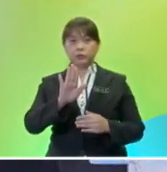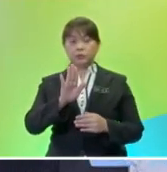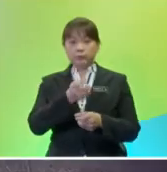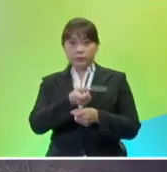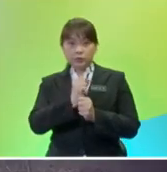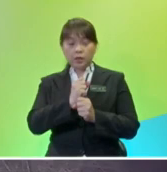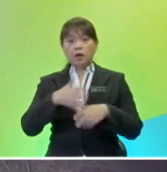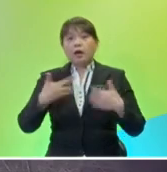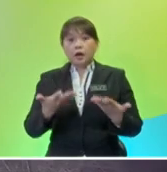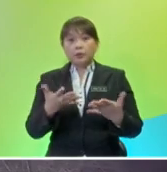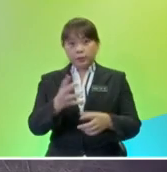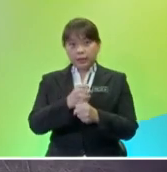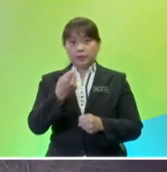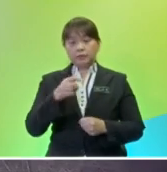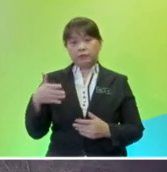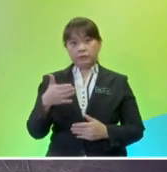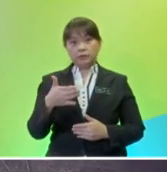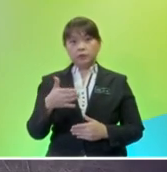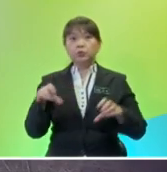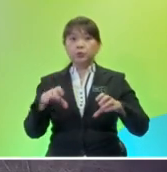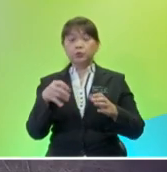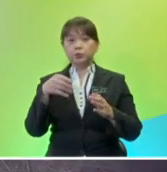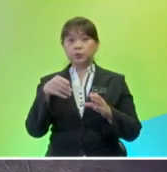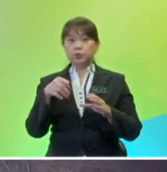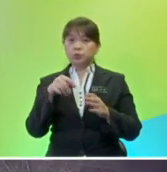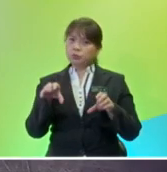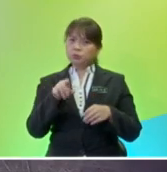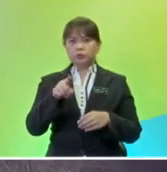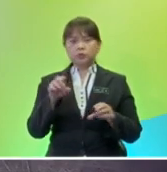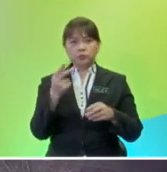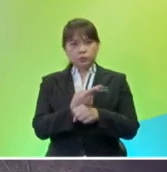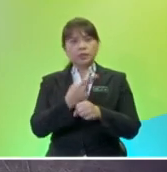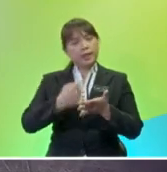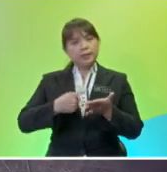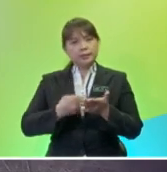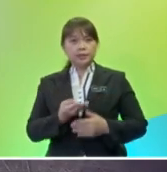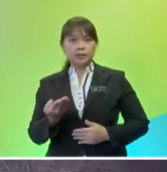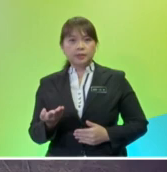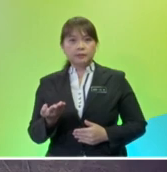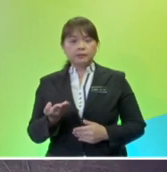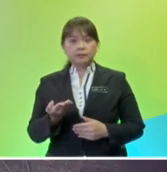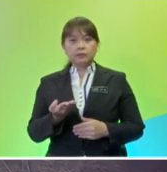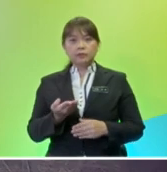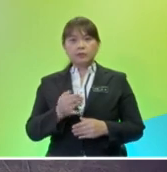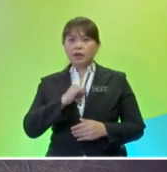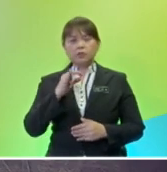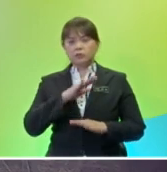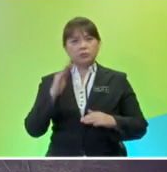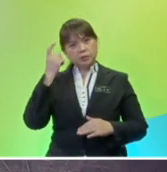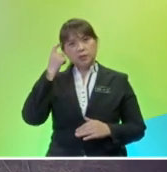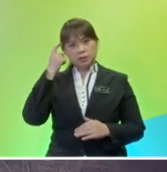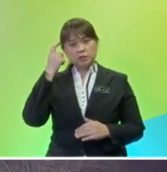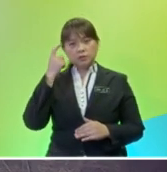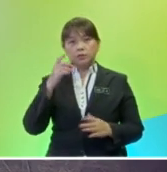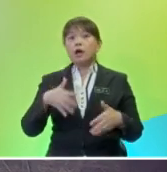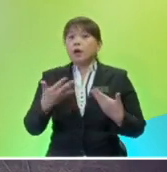fish? Did she use any bait? I don't think so. I'm not too sure. Wait, how